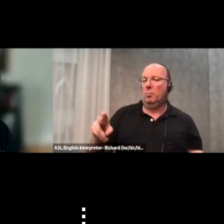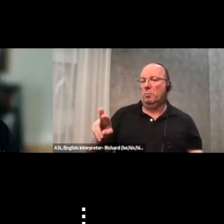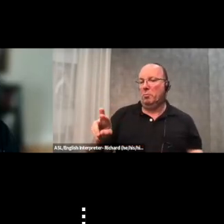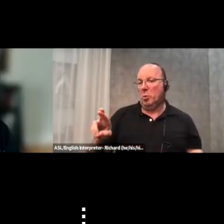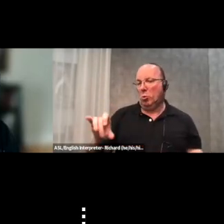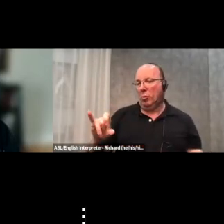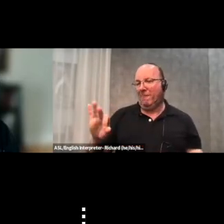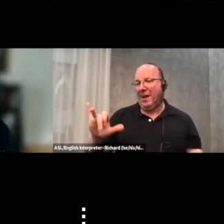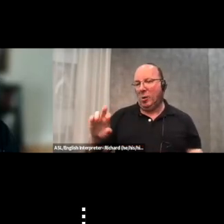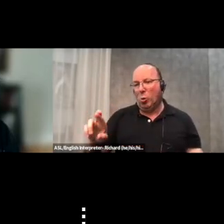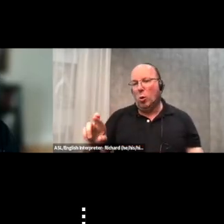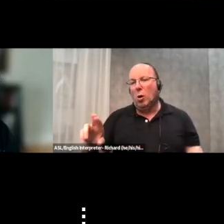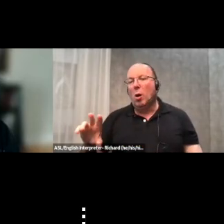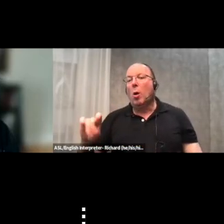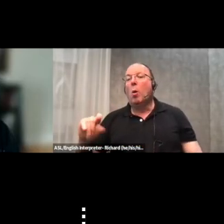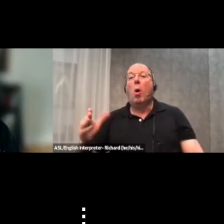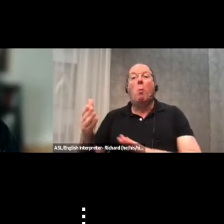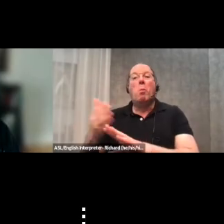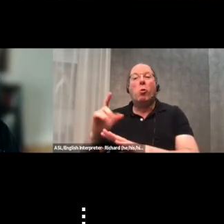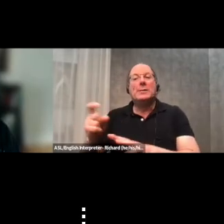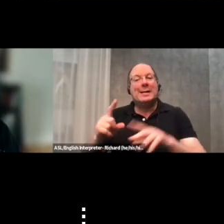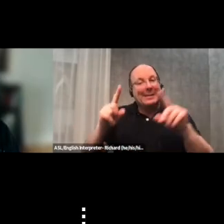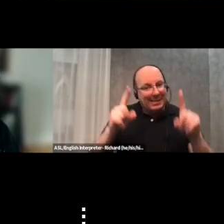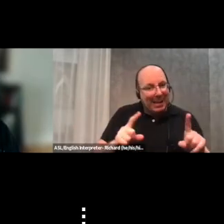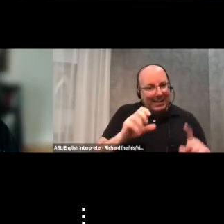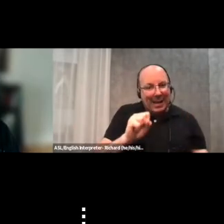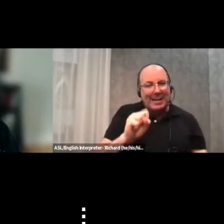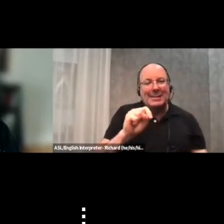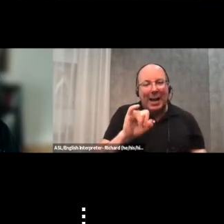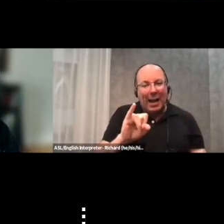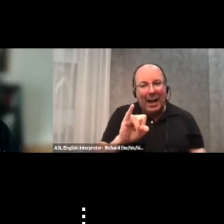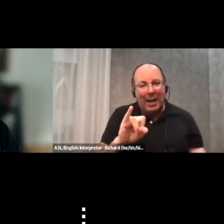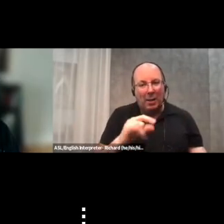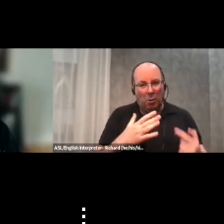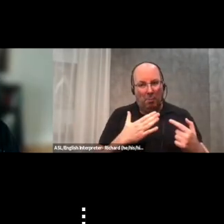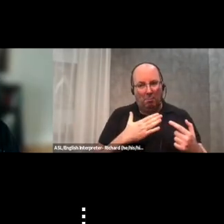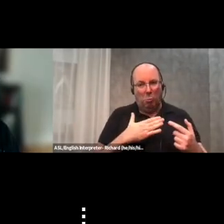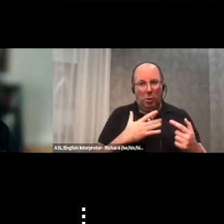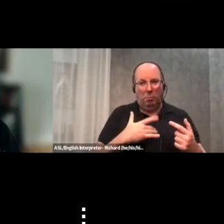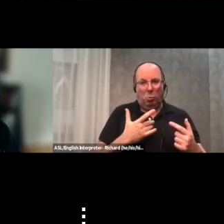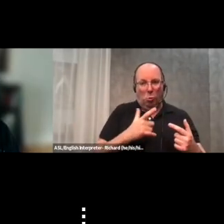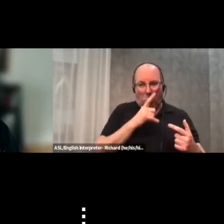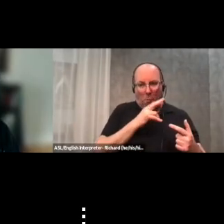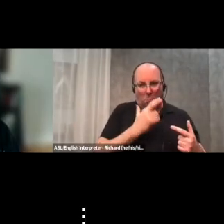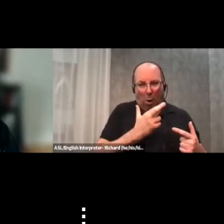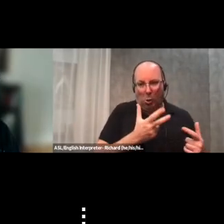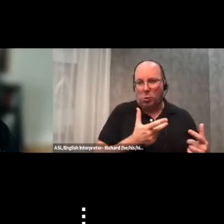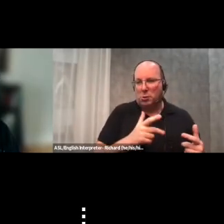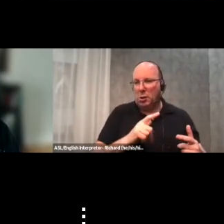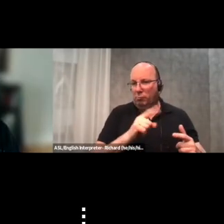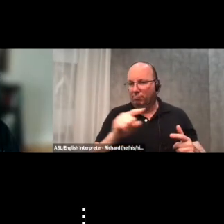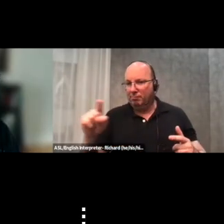STI testing before having sex with another partner or partners. You can do